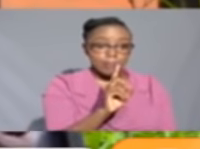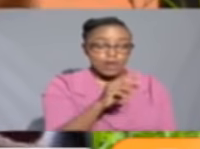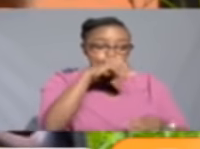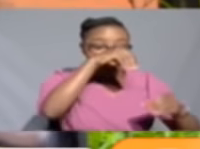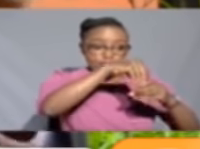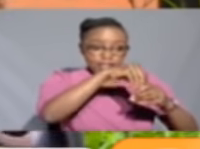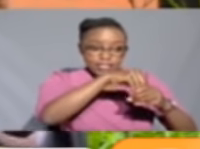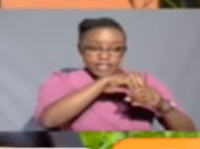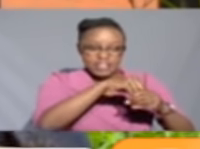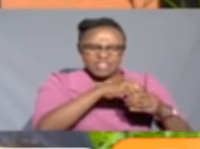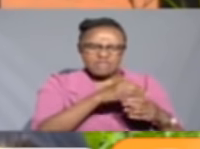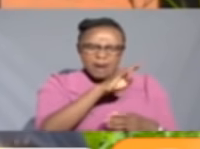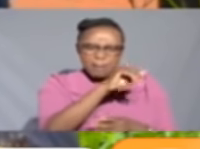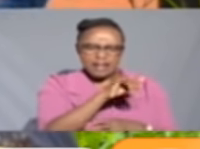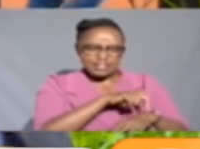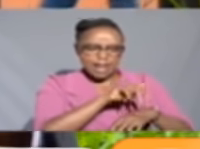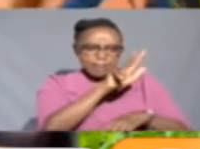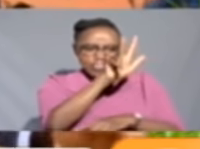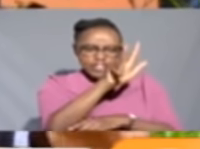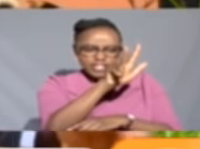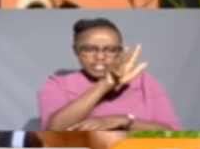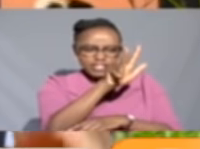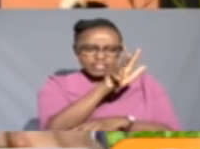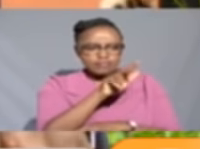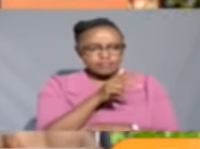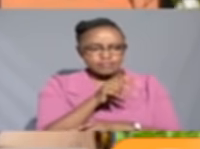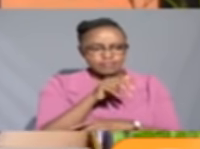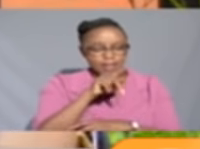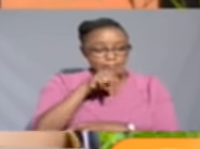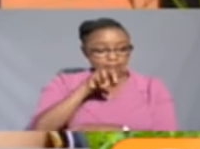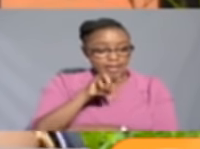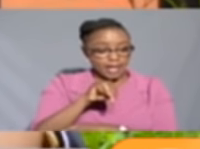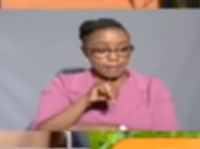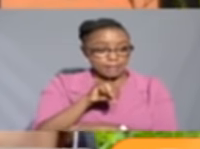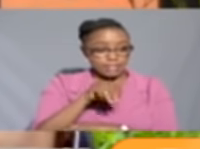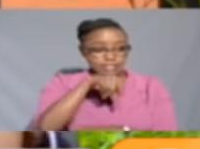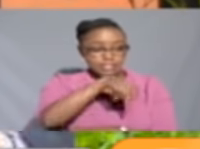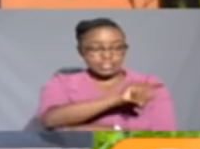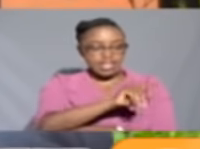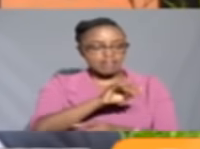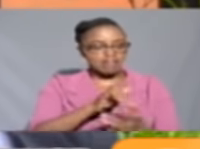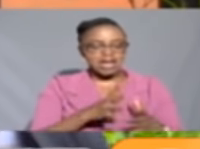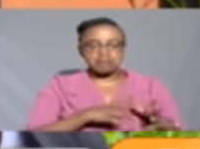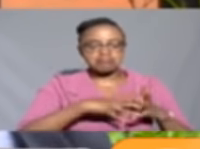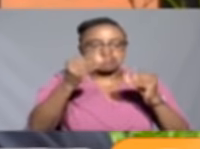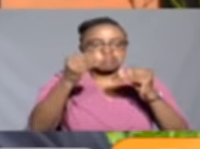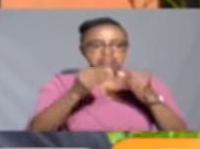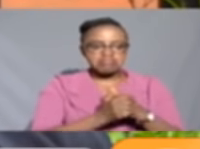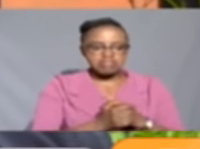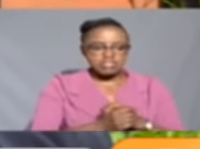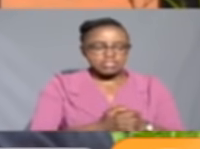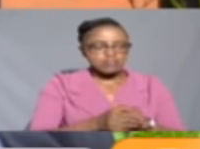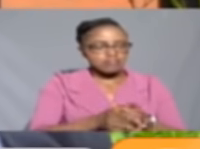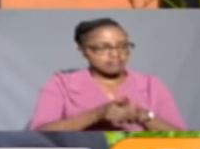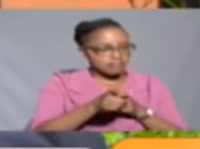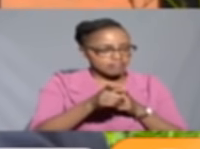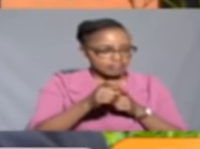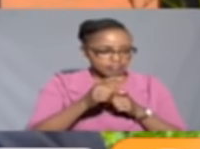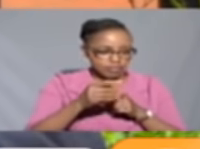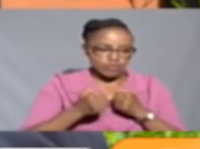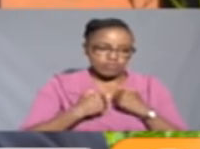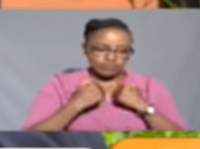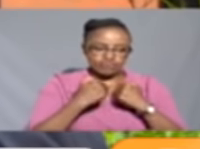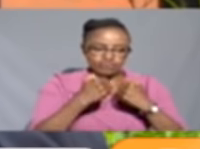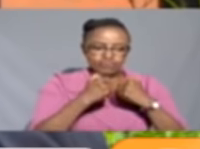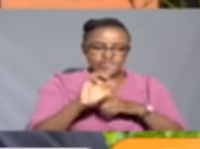within by 3 o'clock. Instead, they took off towards Nairobi,